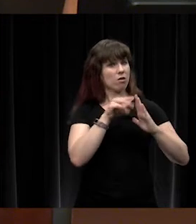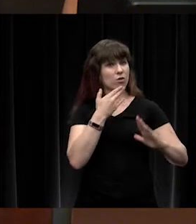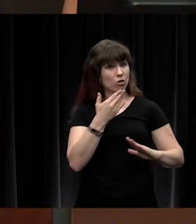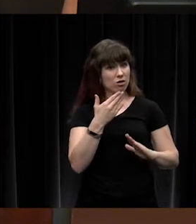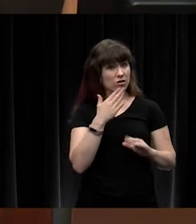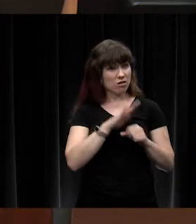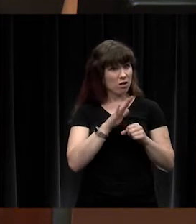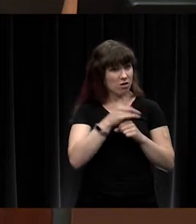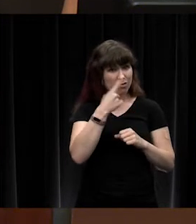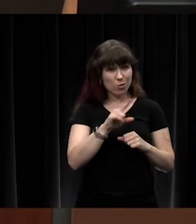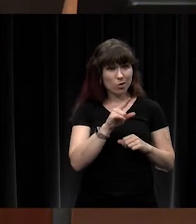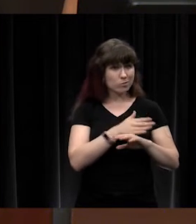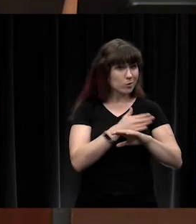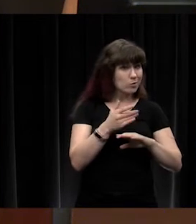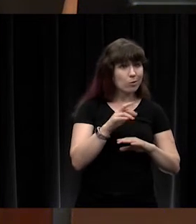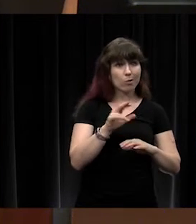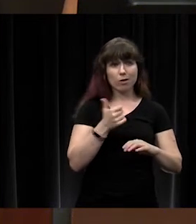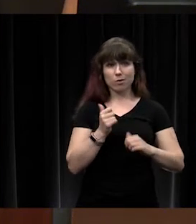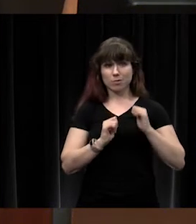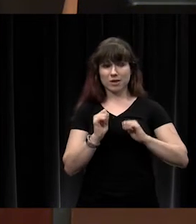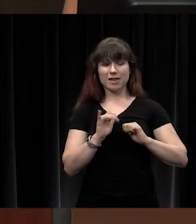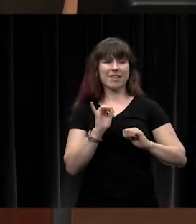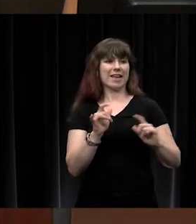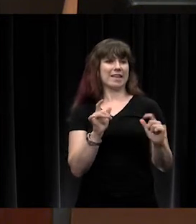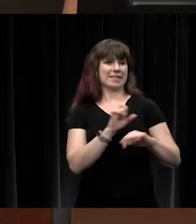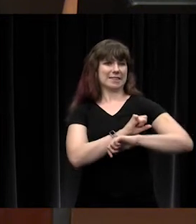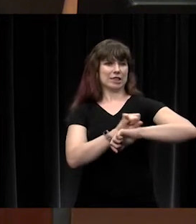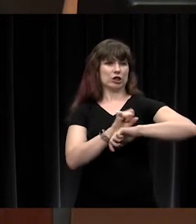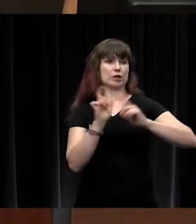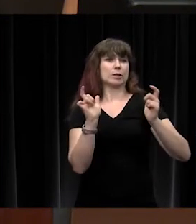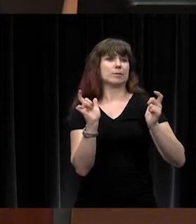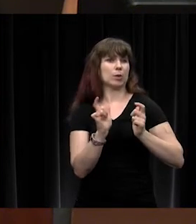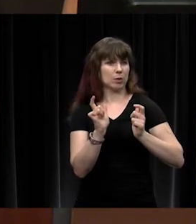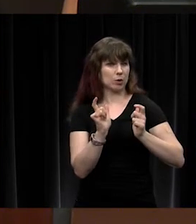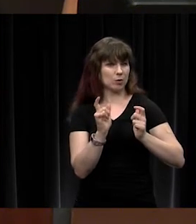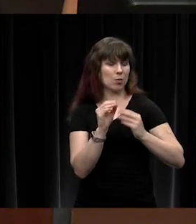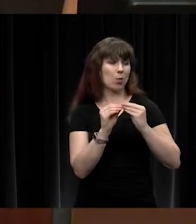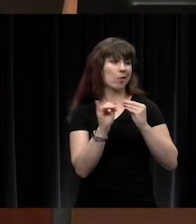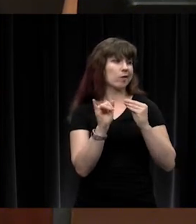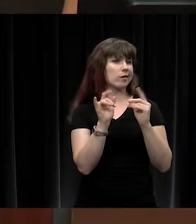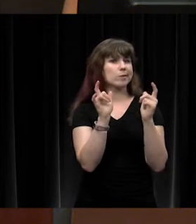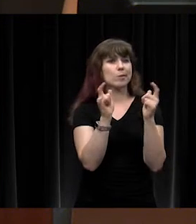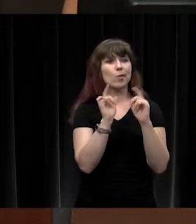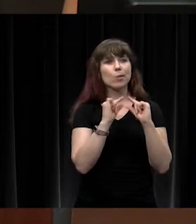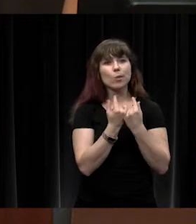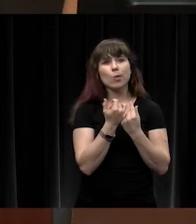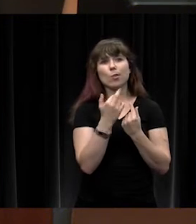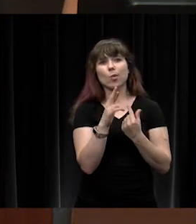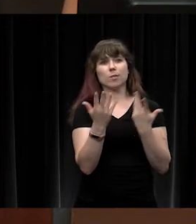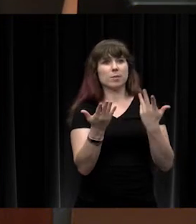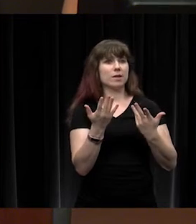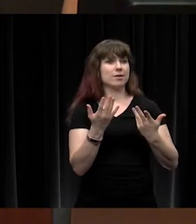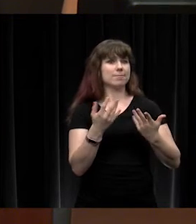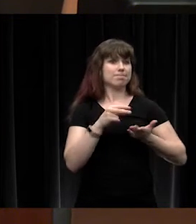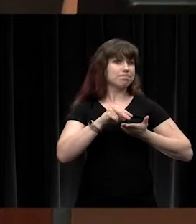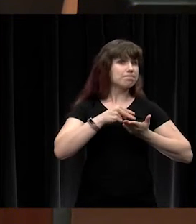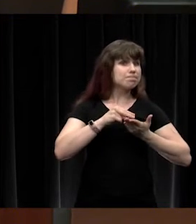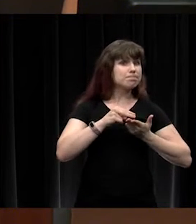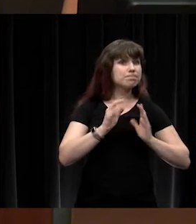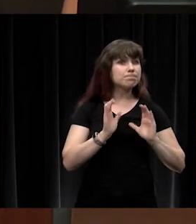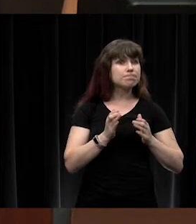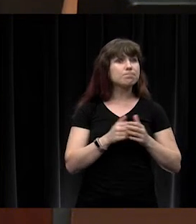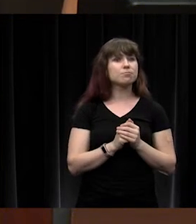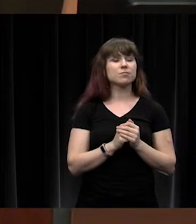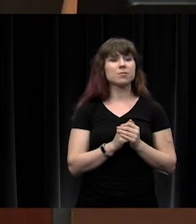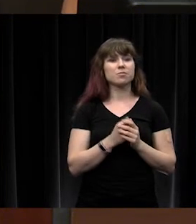for? It's a smaller stage, so it'd be more of a small group or even small dance, but